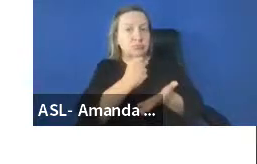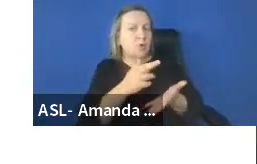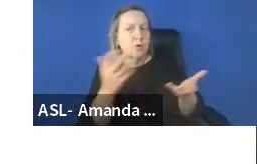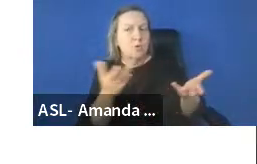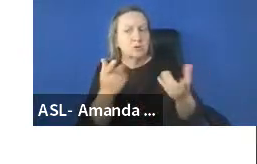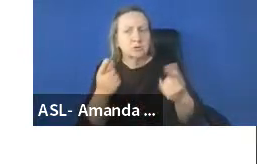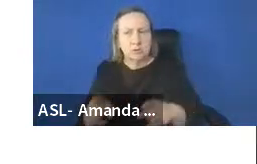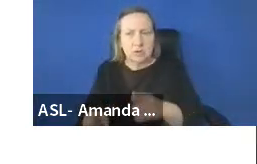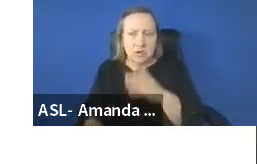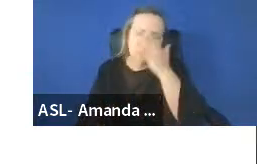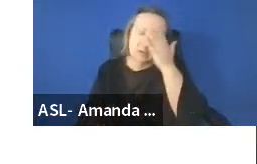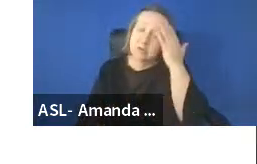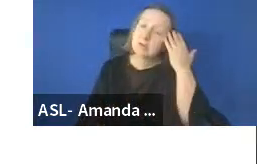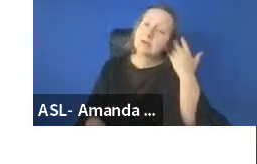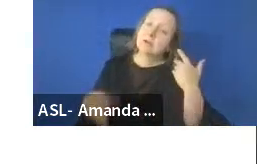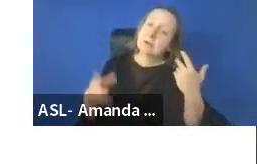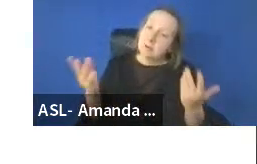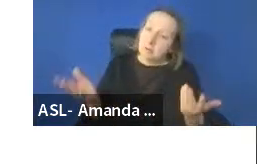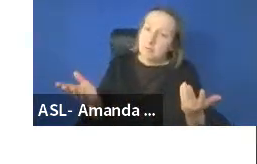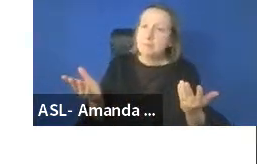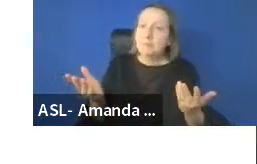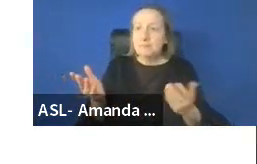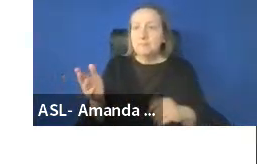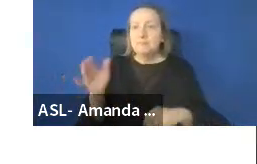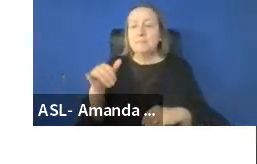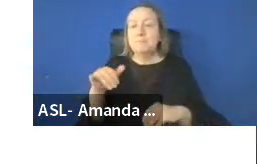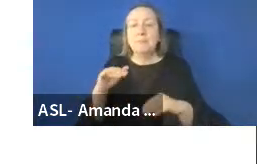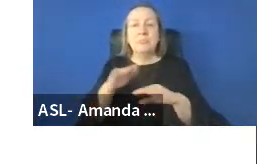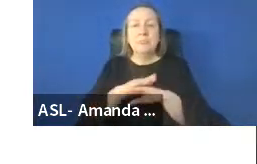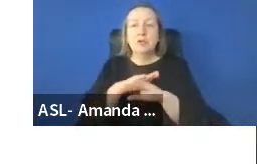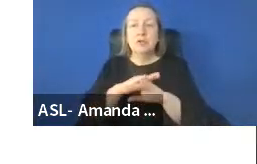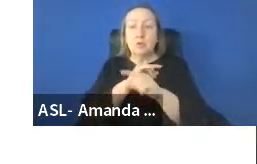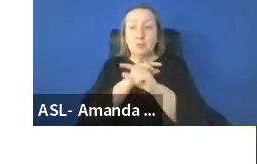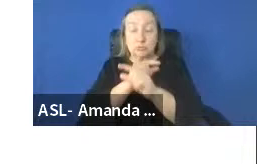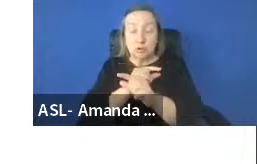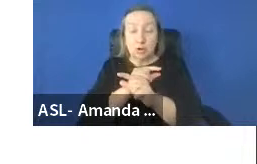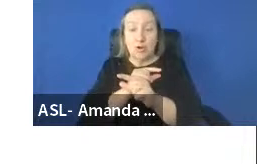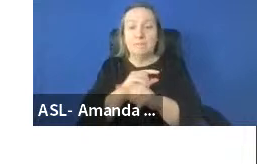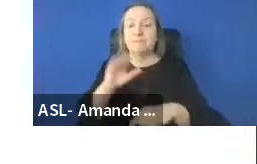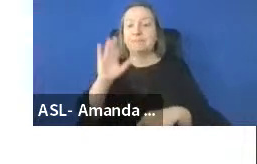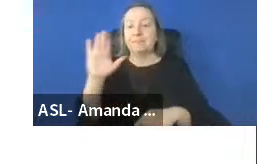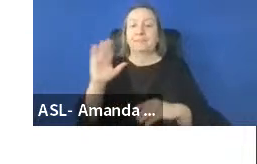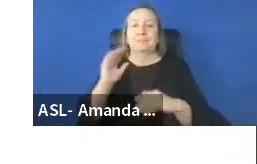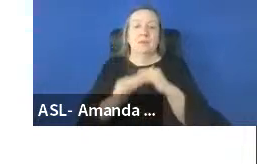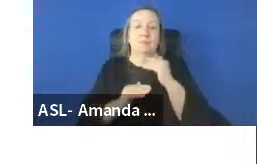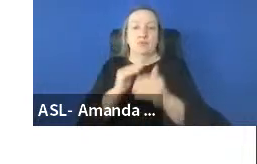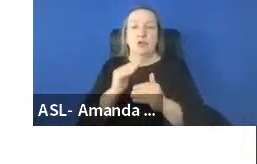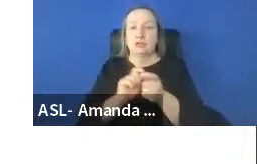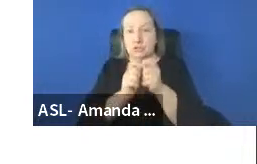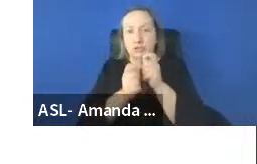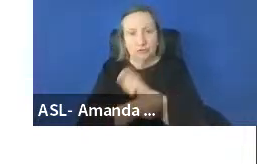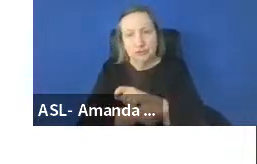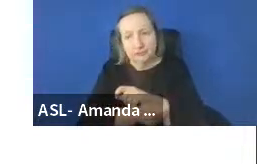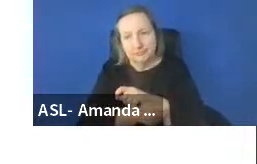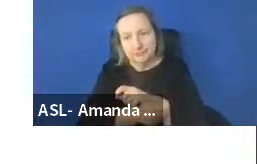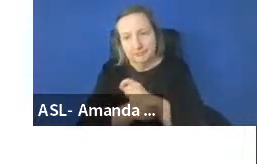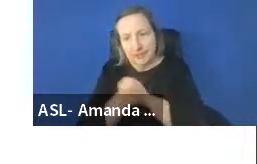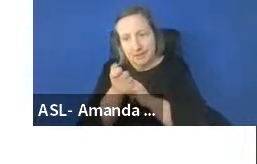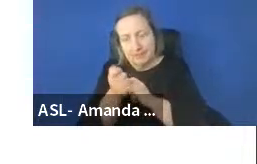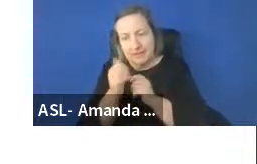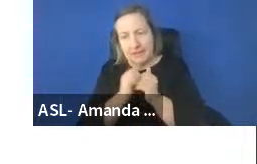on? So the Coast Guard, their processes have changed